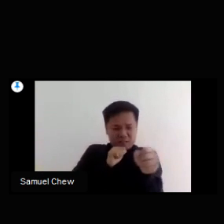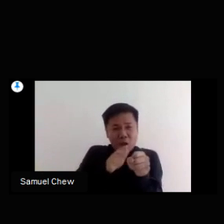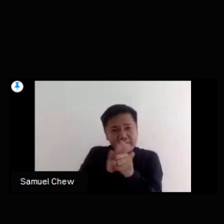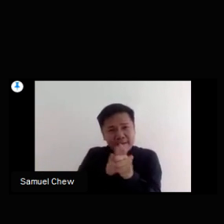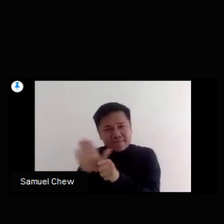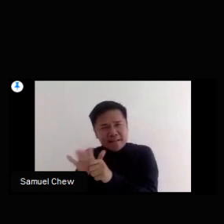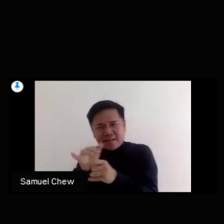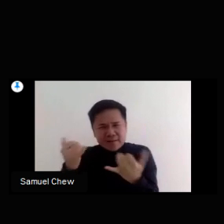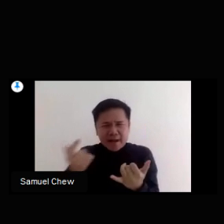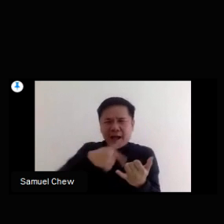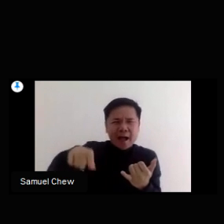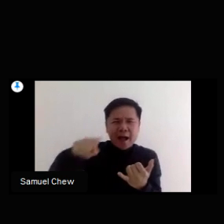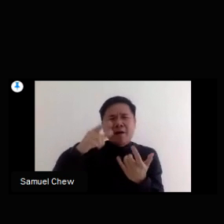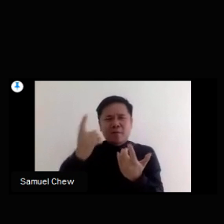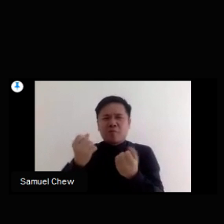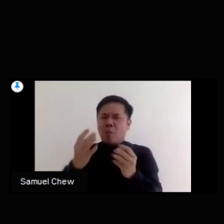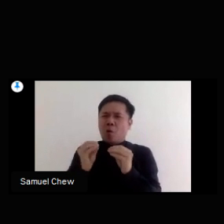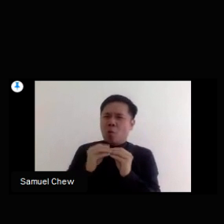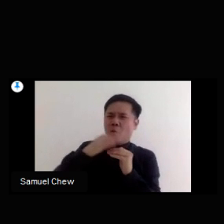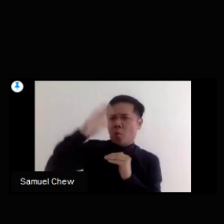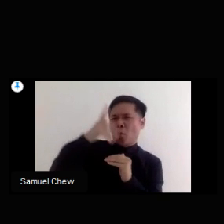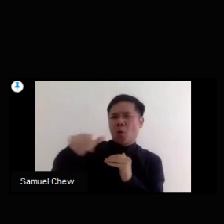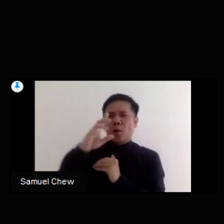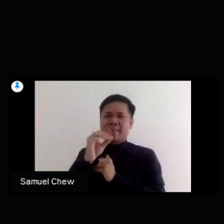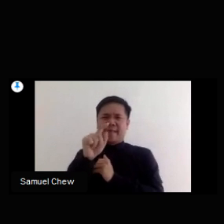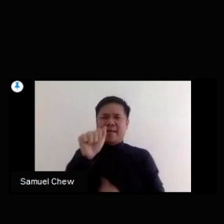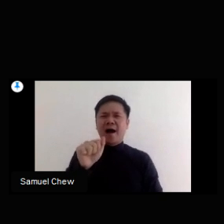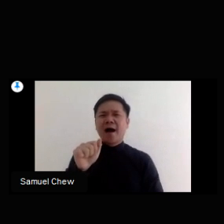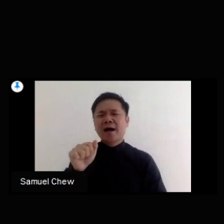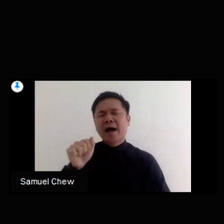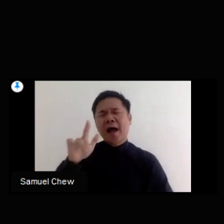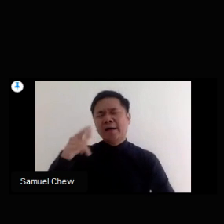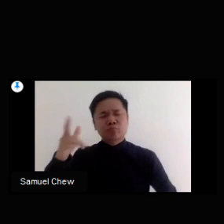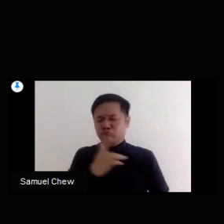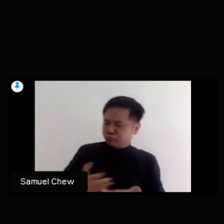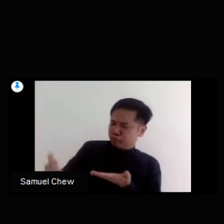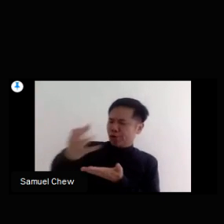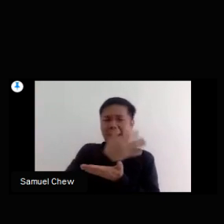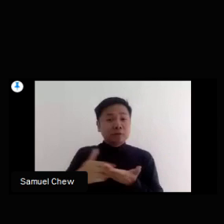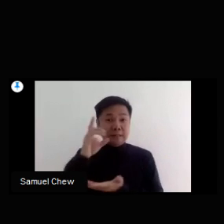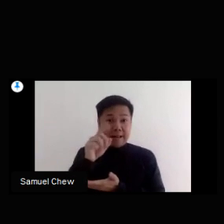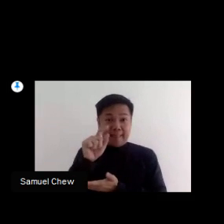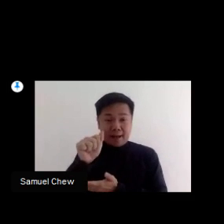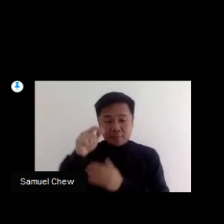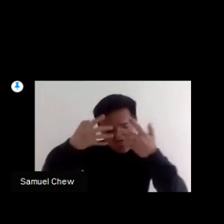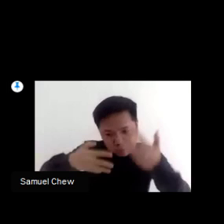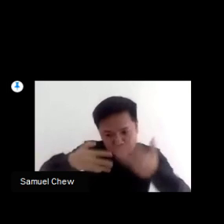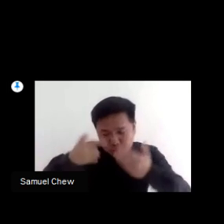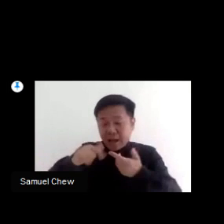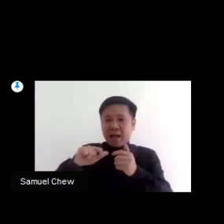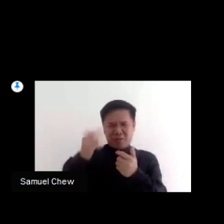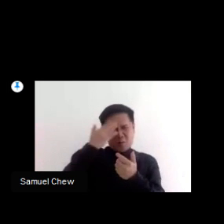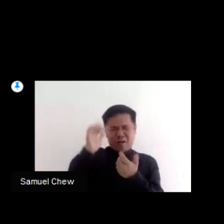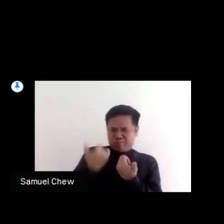ensure availability of data, improving systematic collection and management of data, especially disaggregated data with a